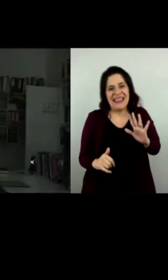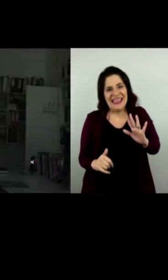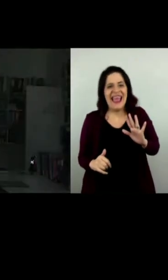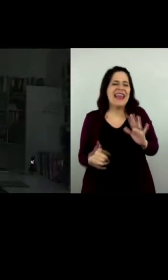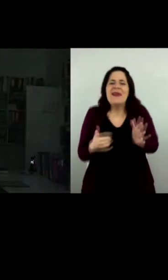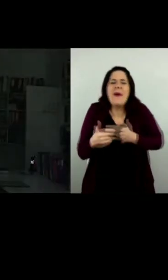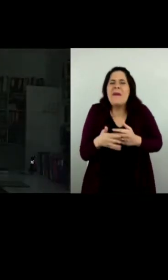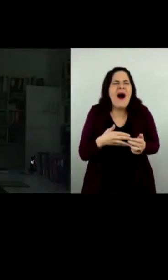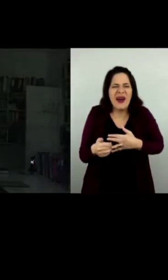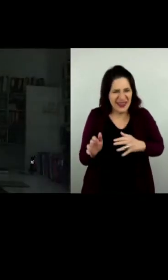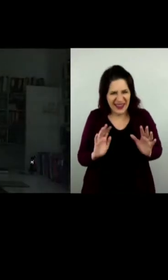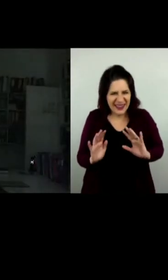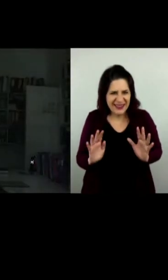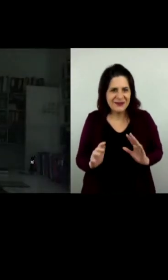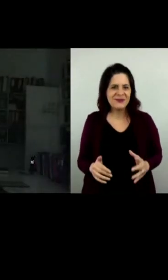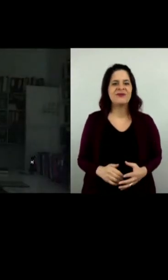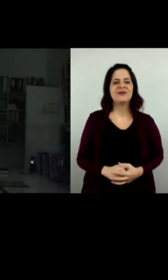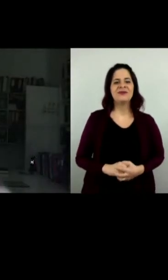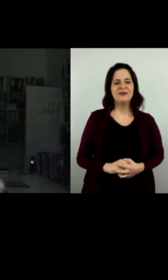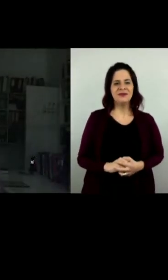I'll edit with me.